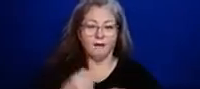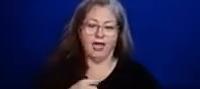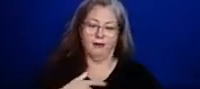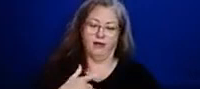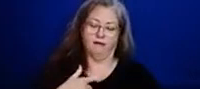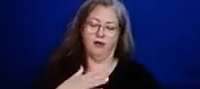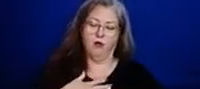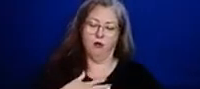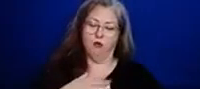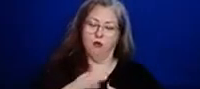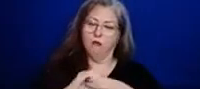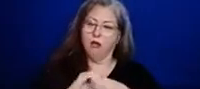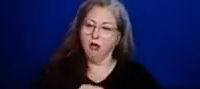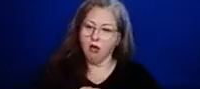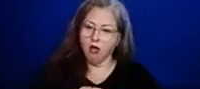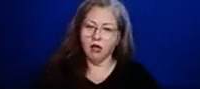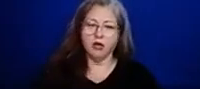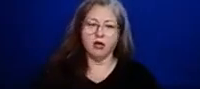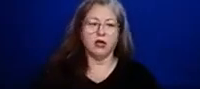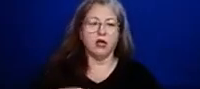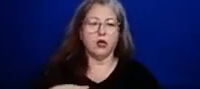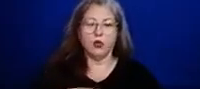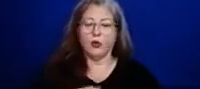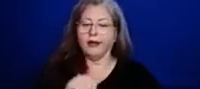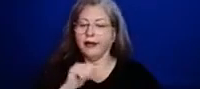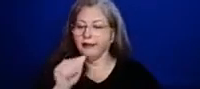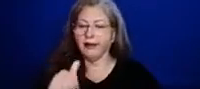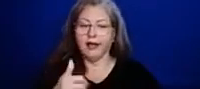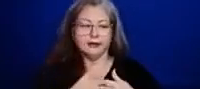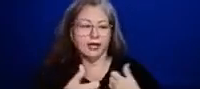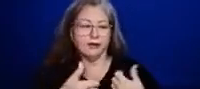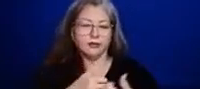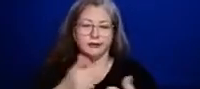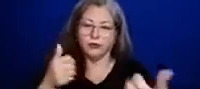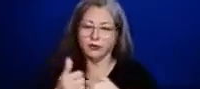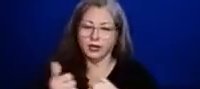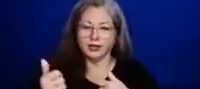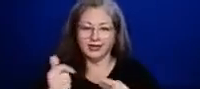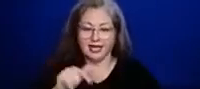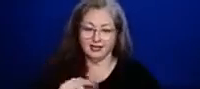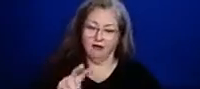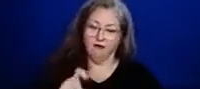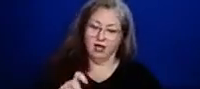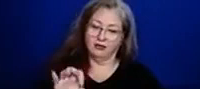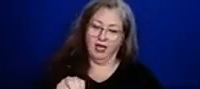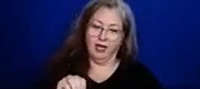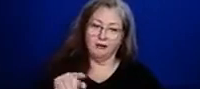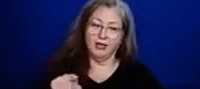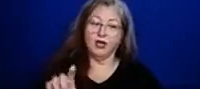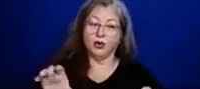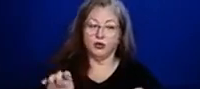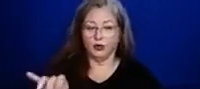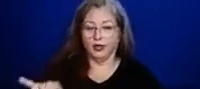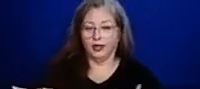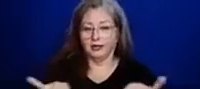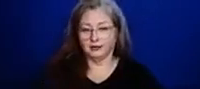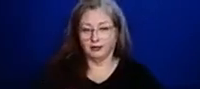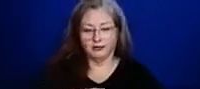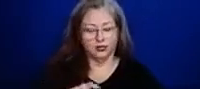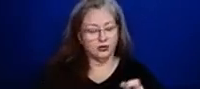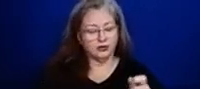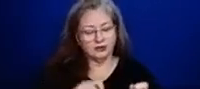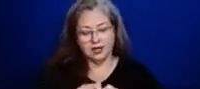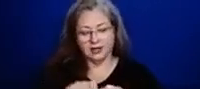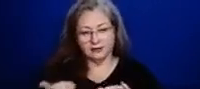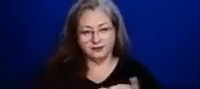belong. And we're not separated as women anymore. And this is what VoxFem is doing too. They're doing